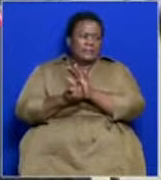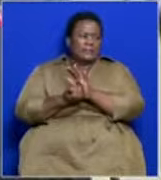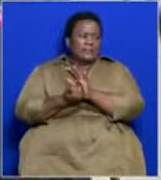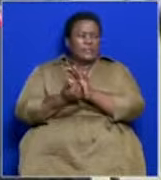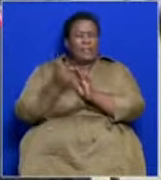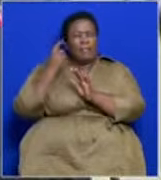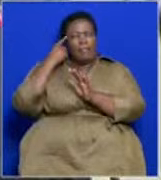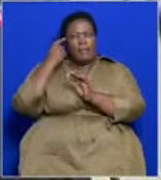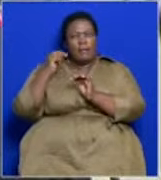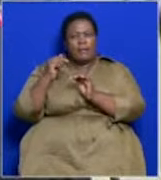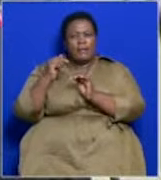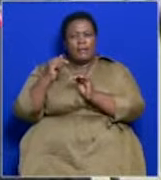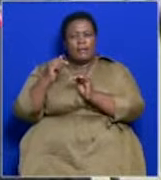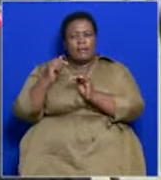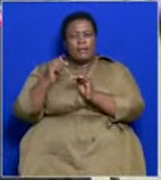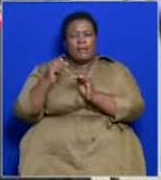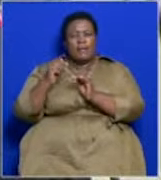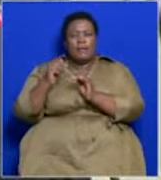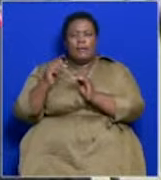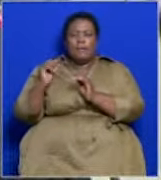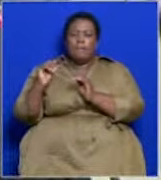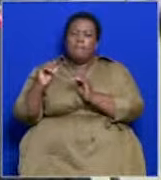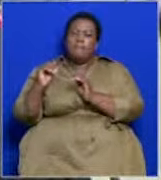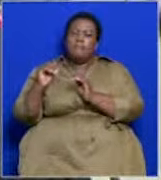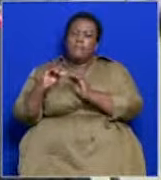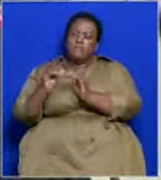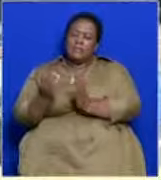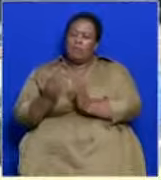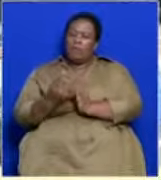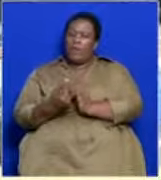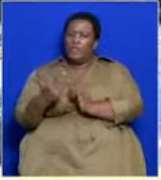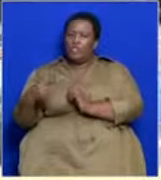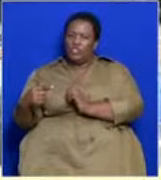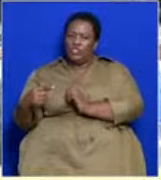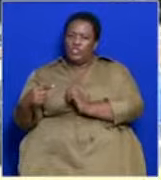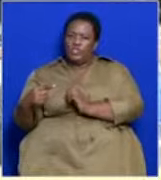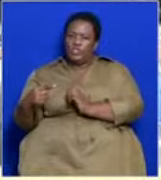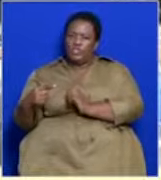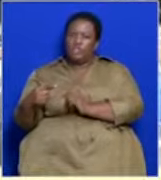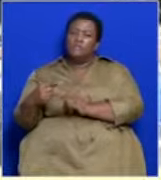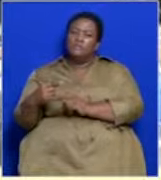1G, if I'm not mistaken, which speaks to corruption.